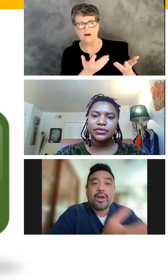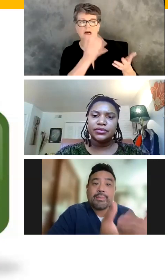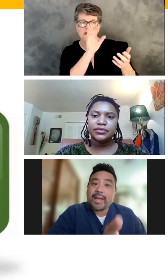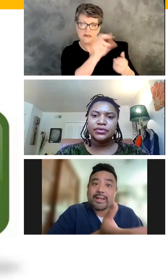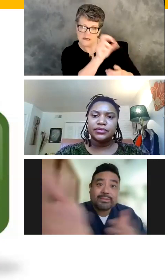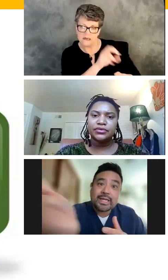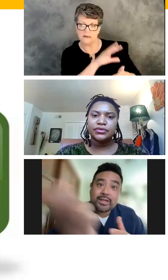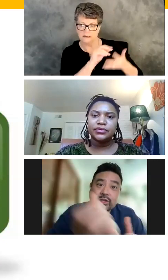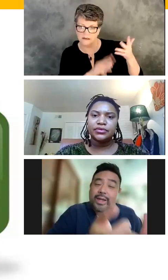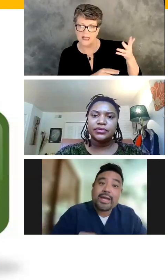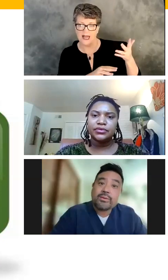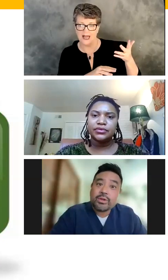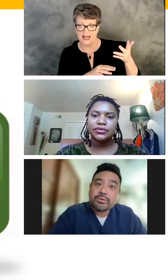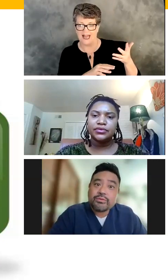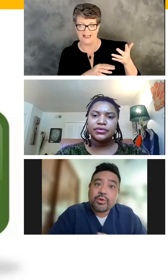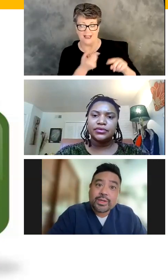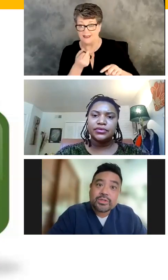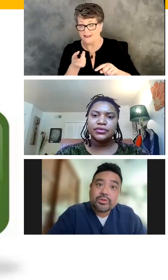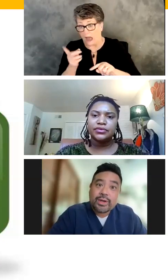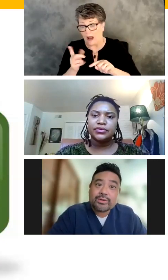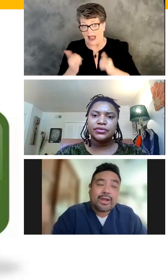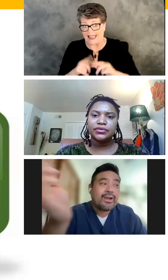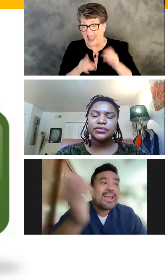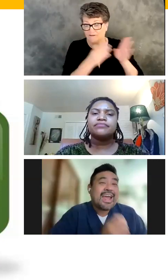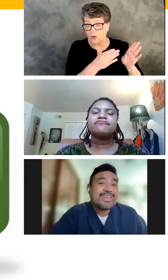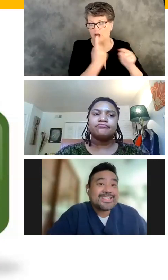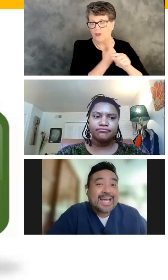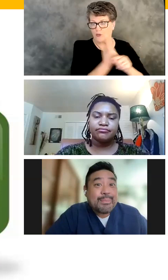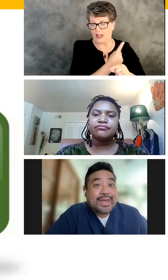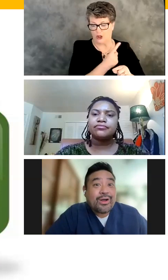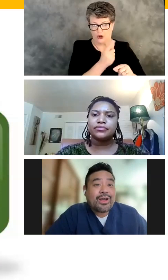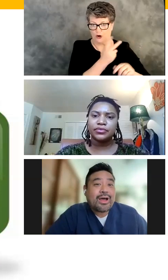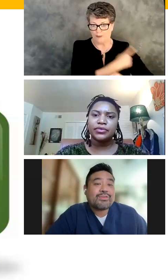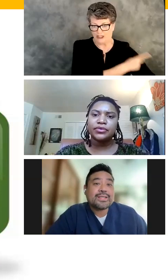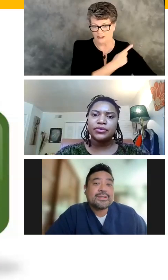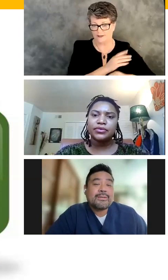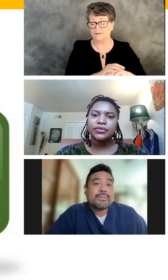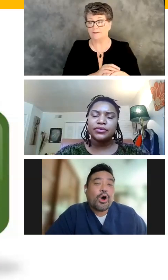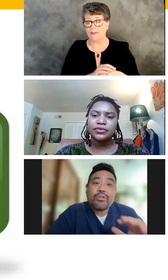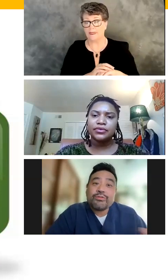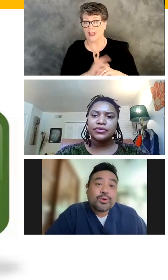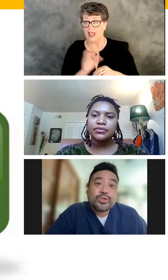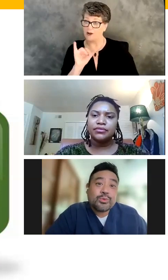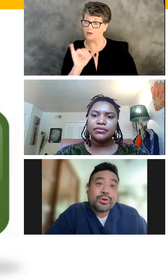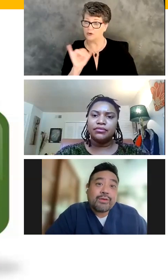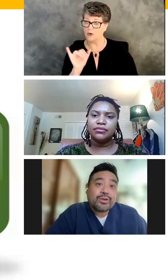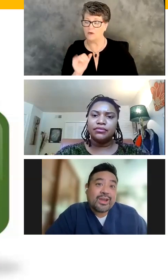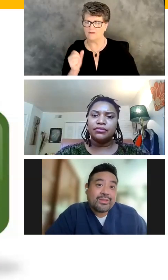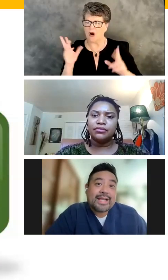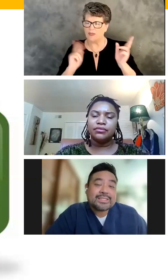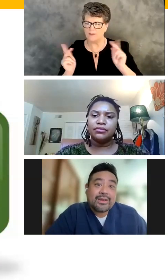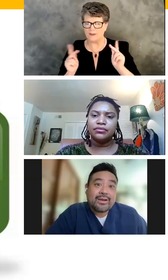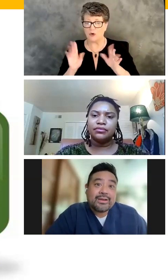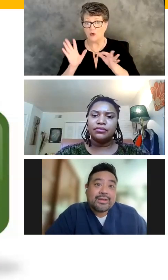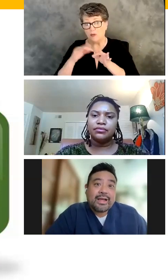So now I can't focus on the regular care. And then to top that all off is all the folks who put off their